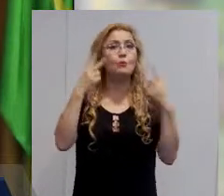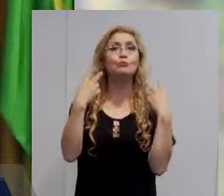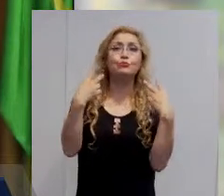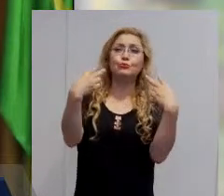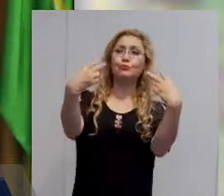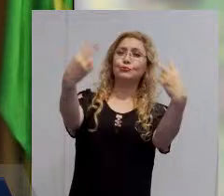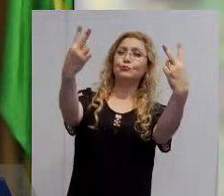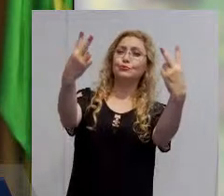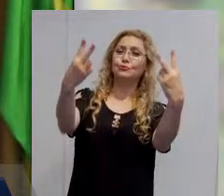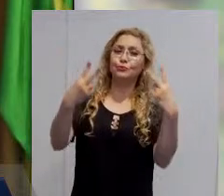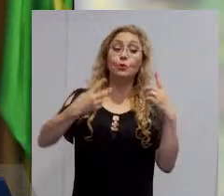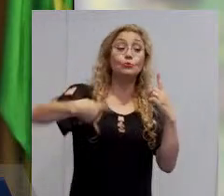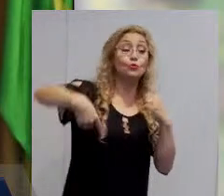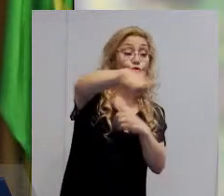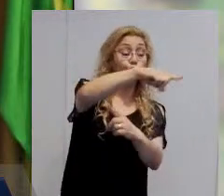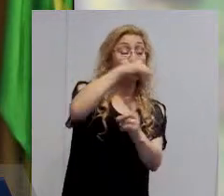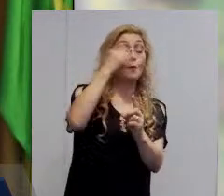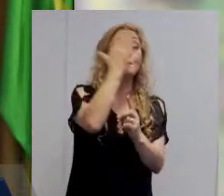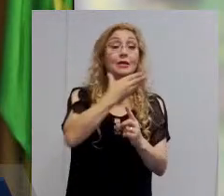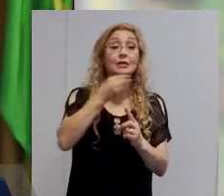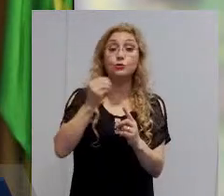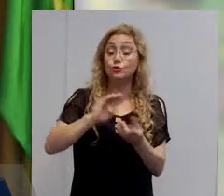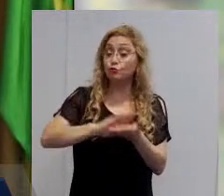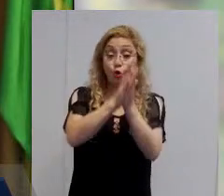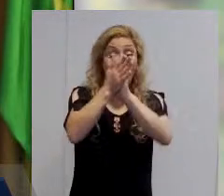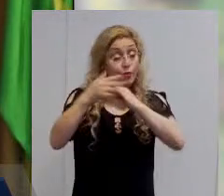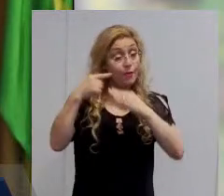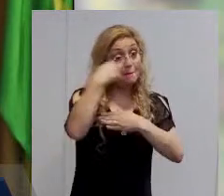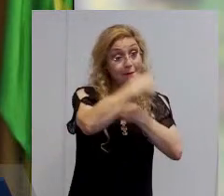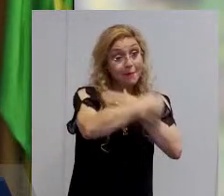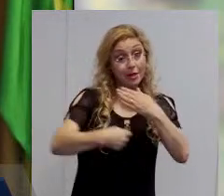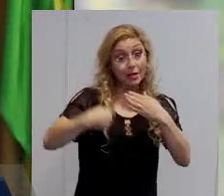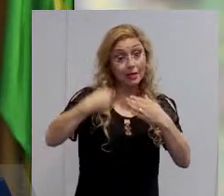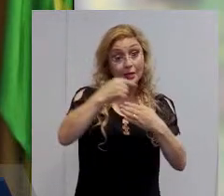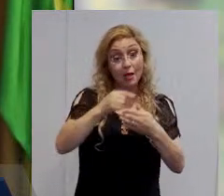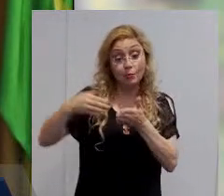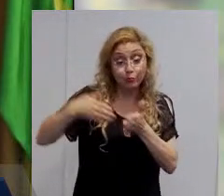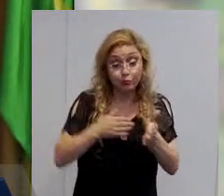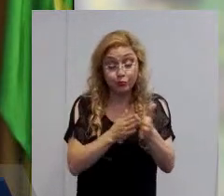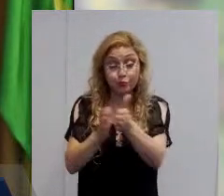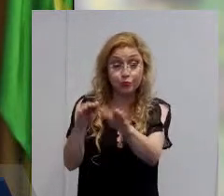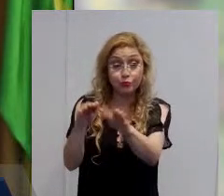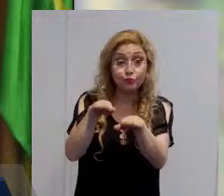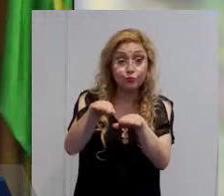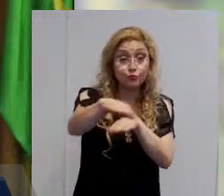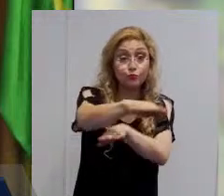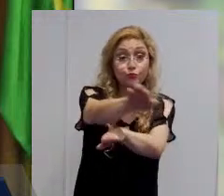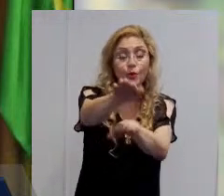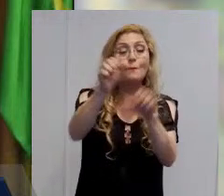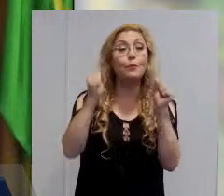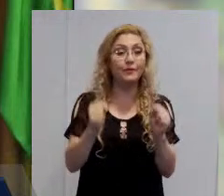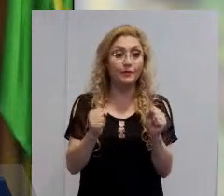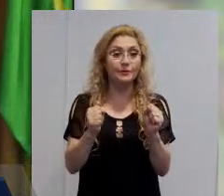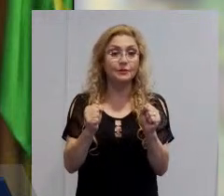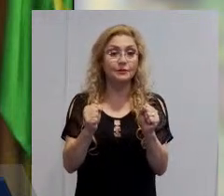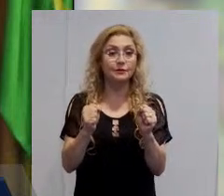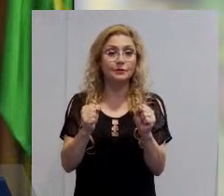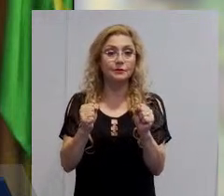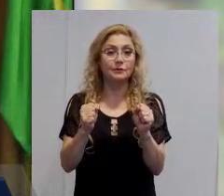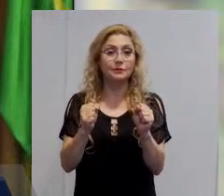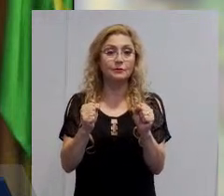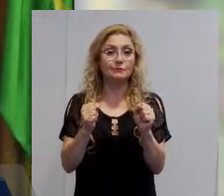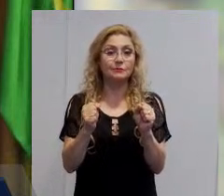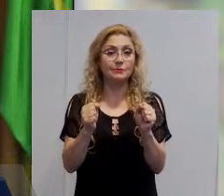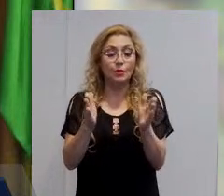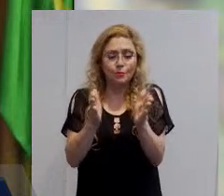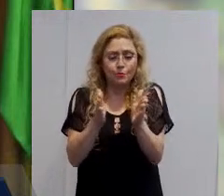the possibilities of rides to visit the beautiful landscapes in highways that can